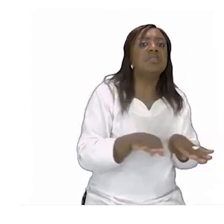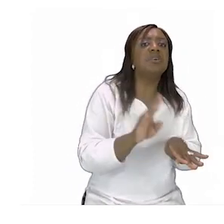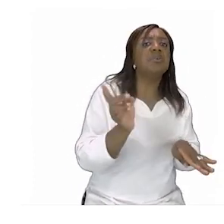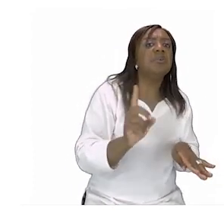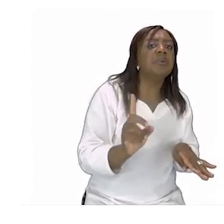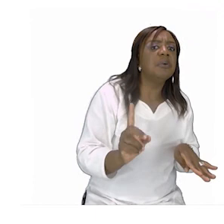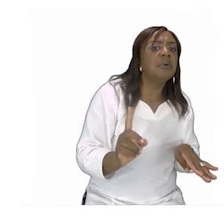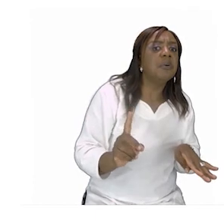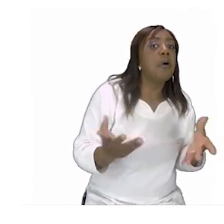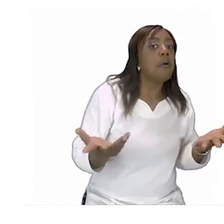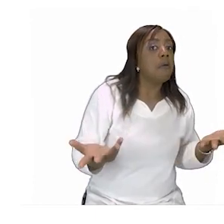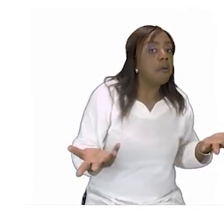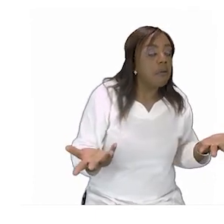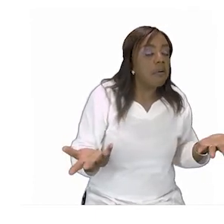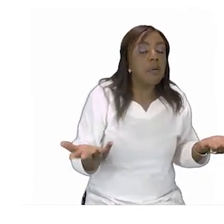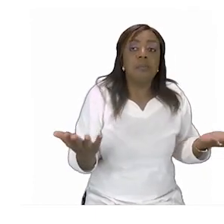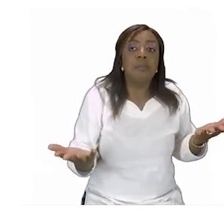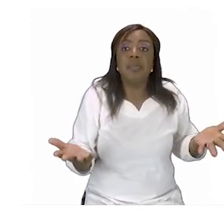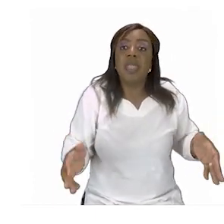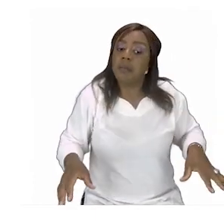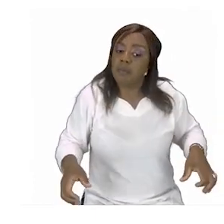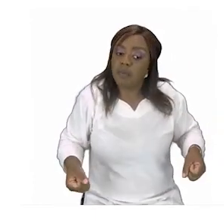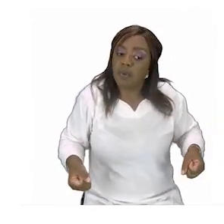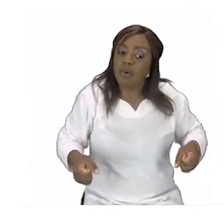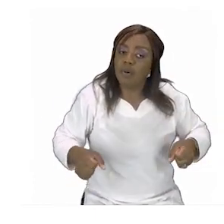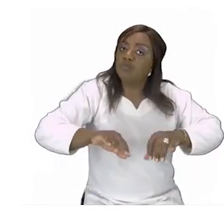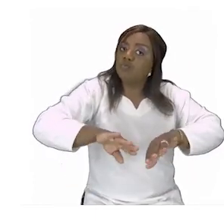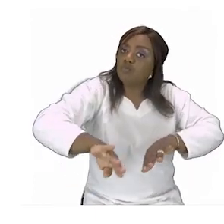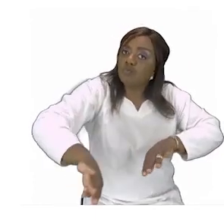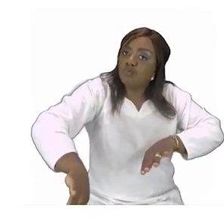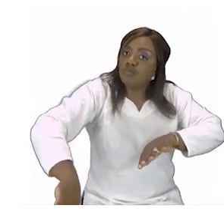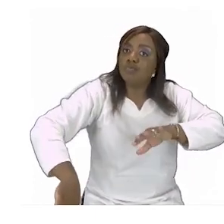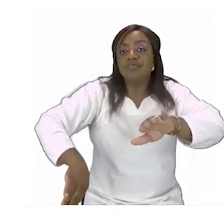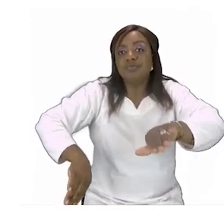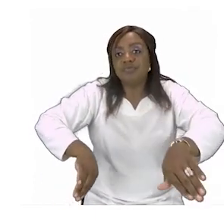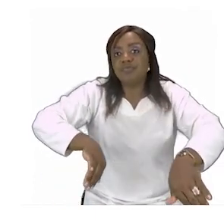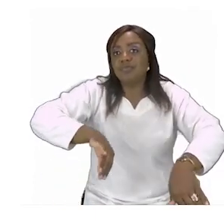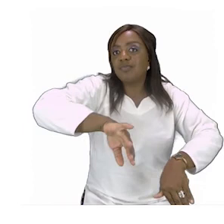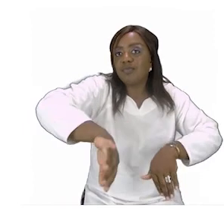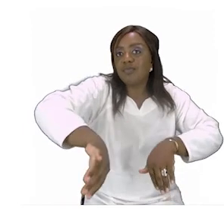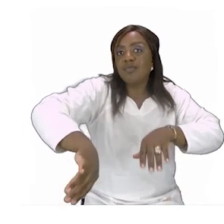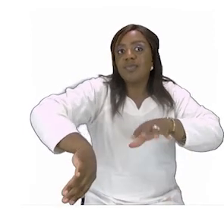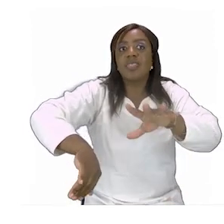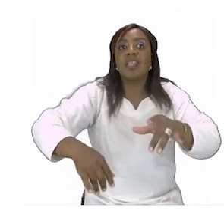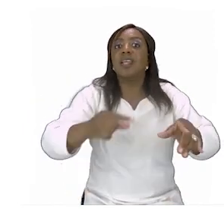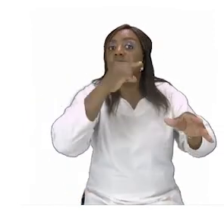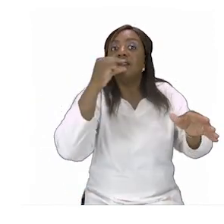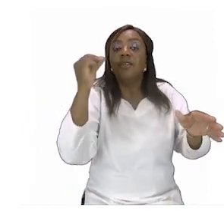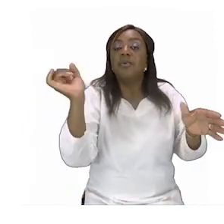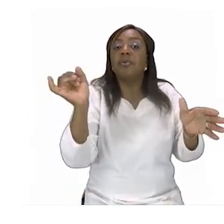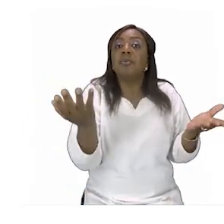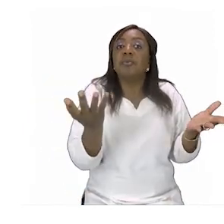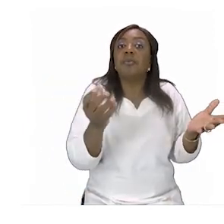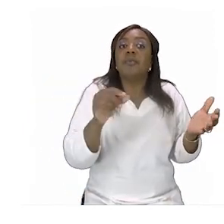their arms and legs. We cannot use the word netball because